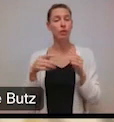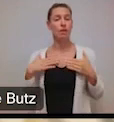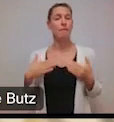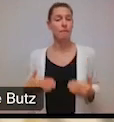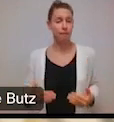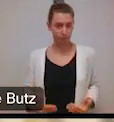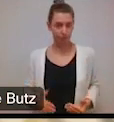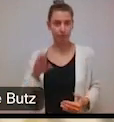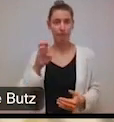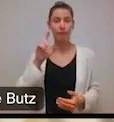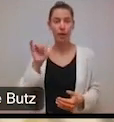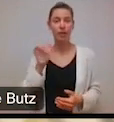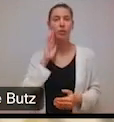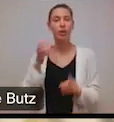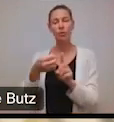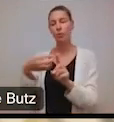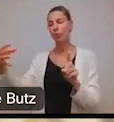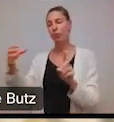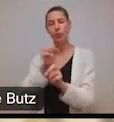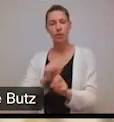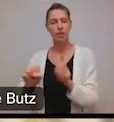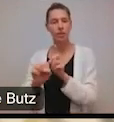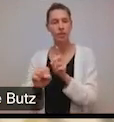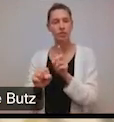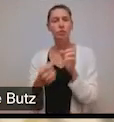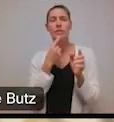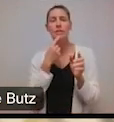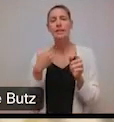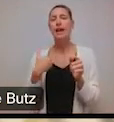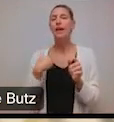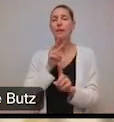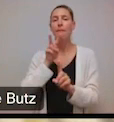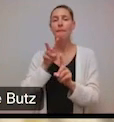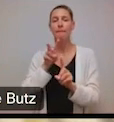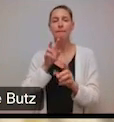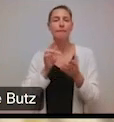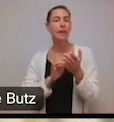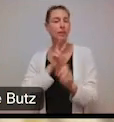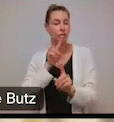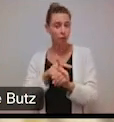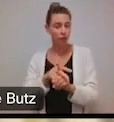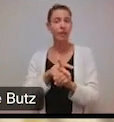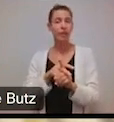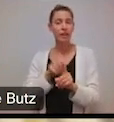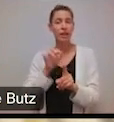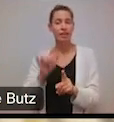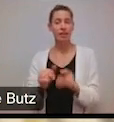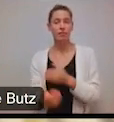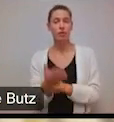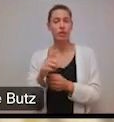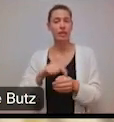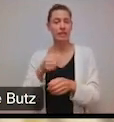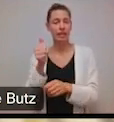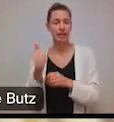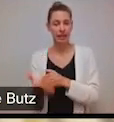situation. So she says, I have a medical appointment booked for that morning at 10 a.m. Because I need to take the bus to and from the